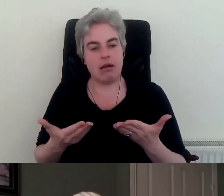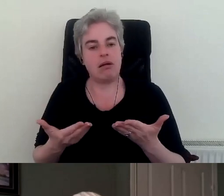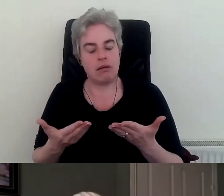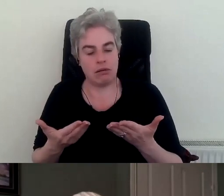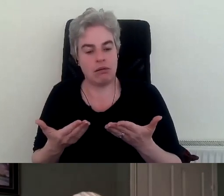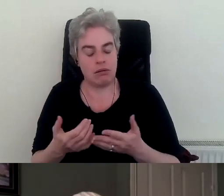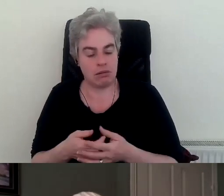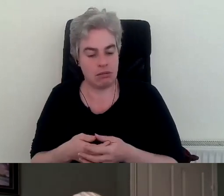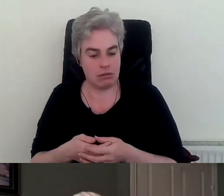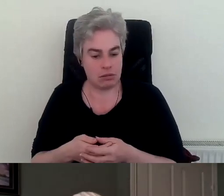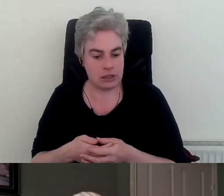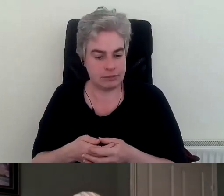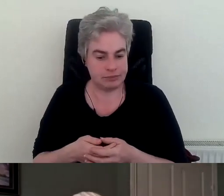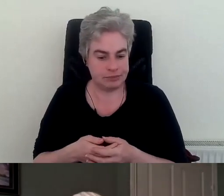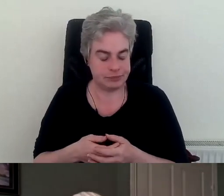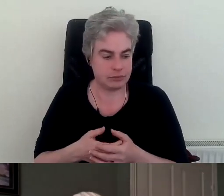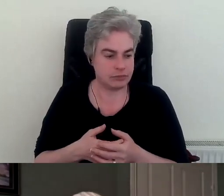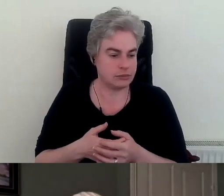to